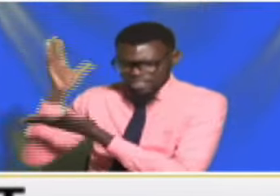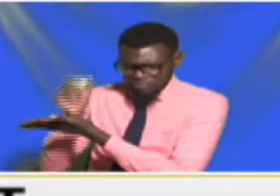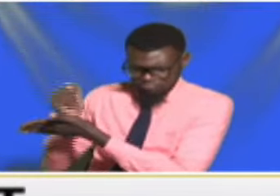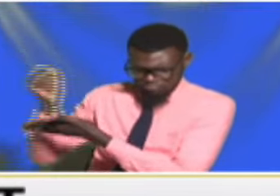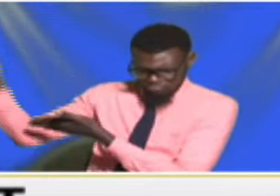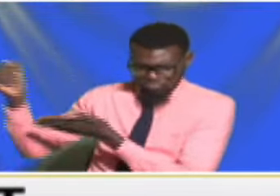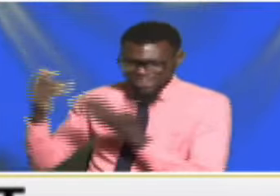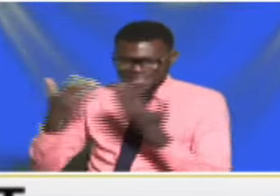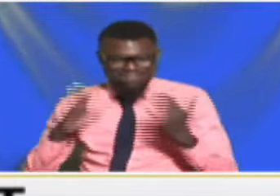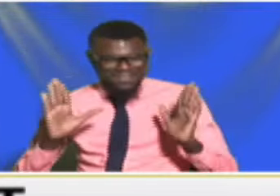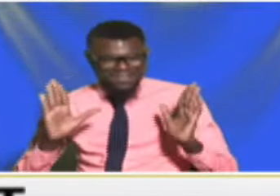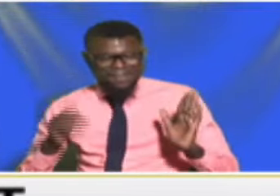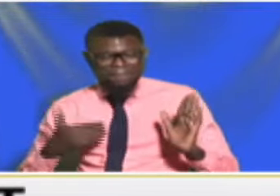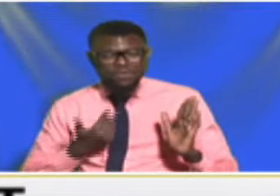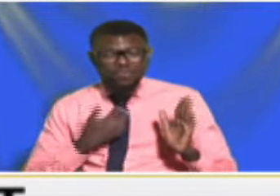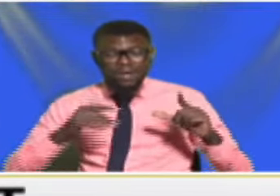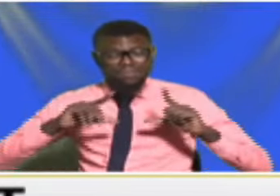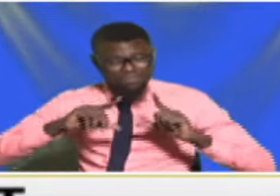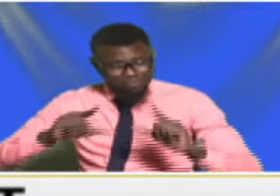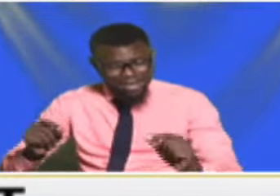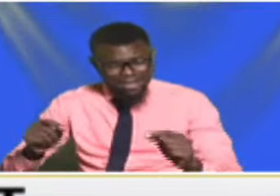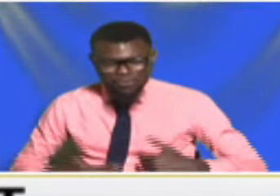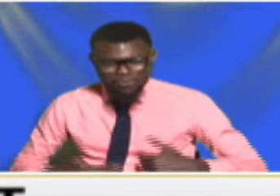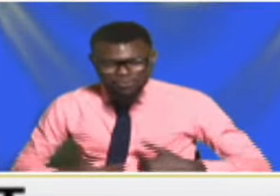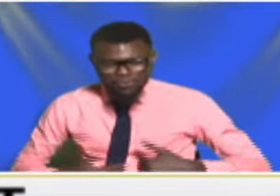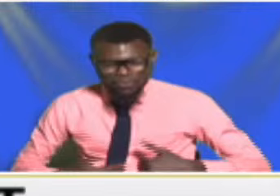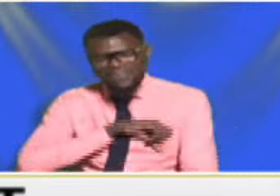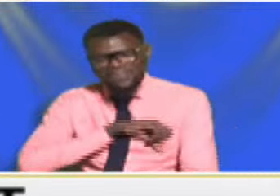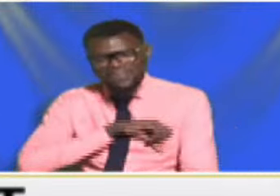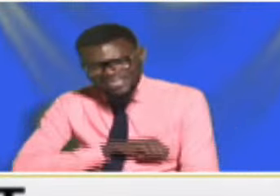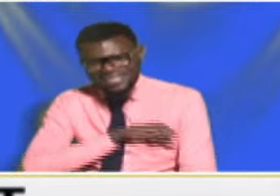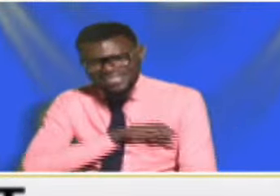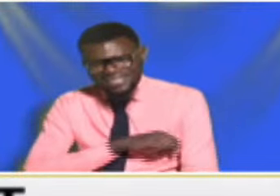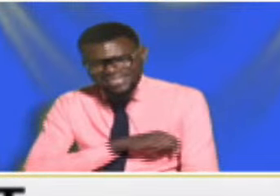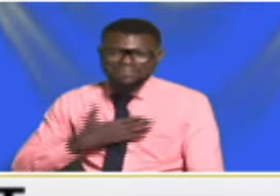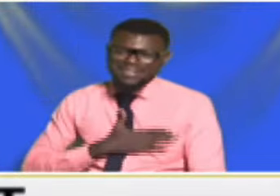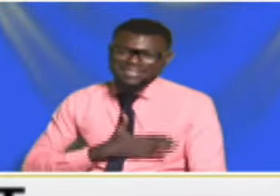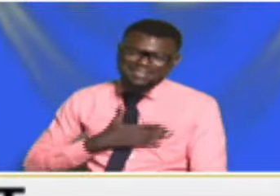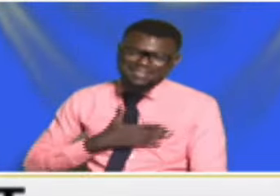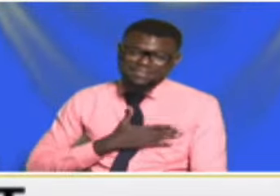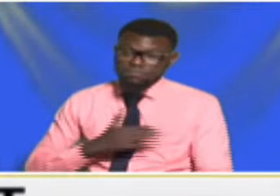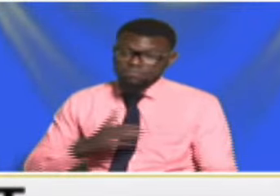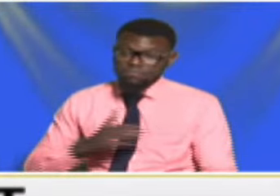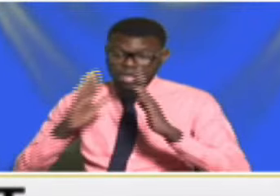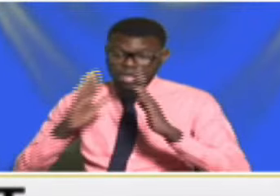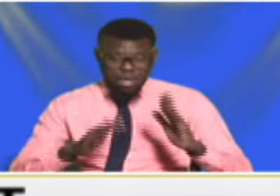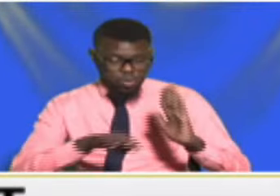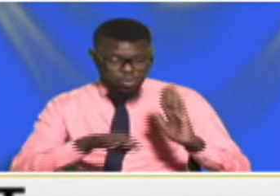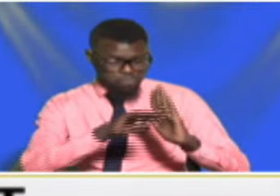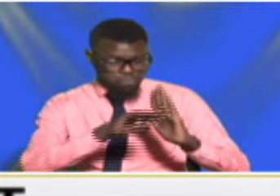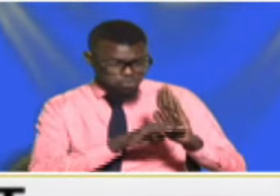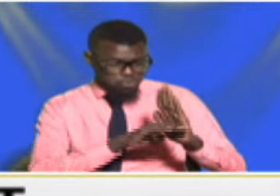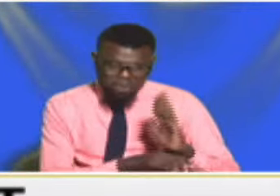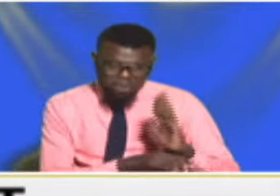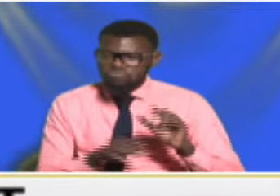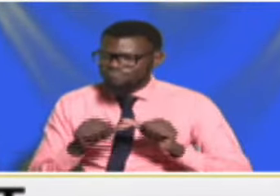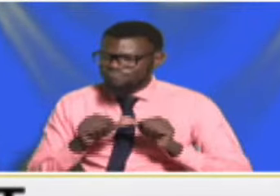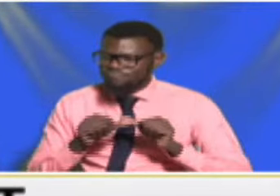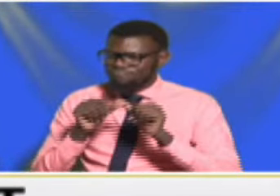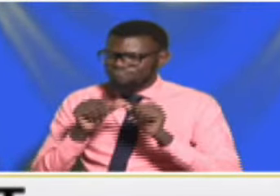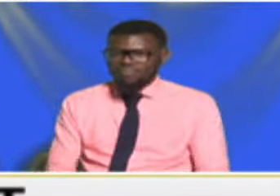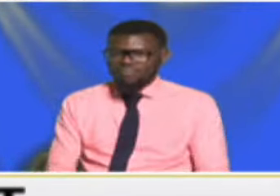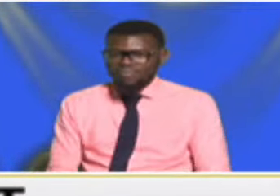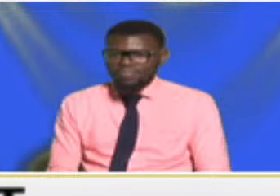telling the young people of our nation to be patient. Our housing program is rolling. We will be